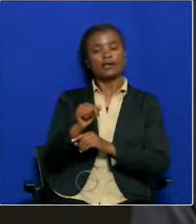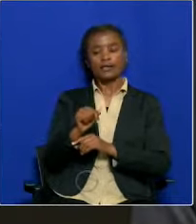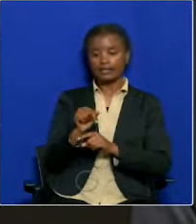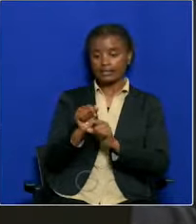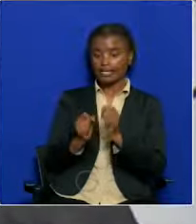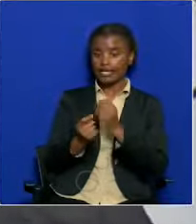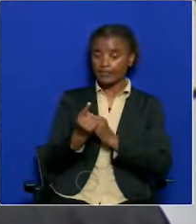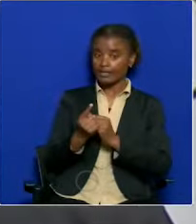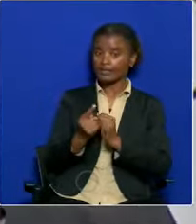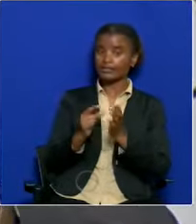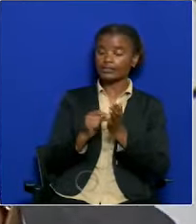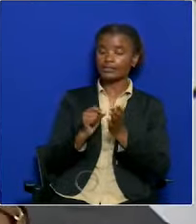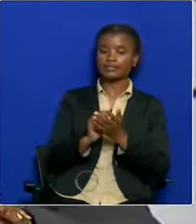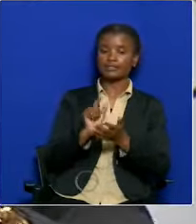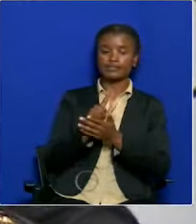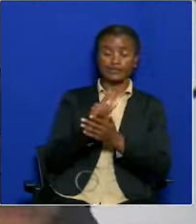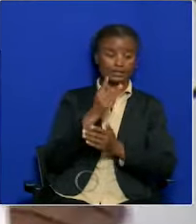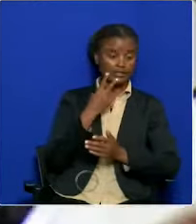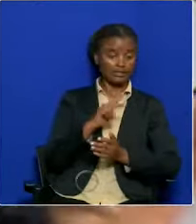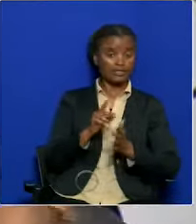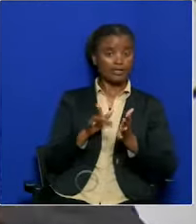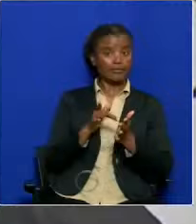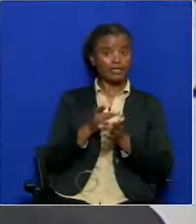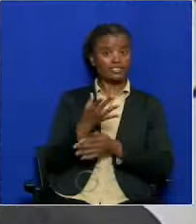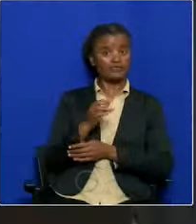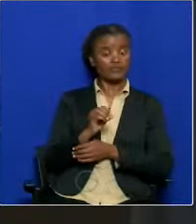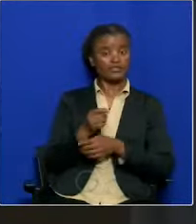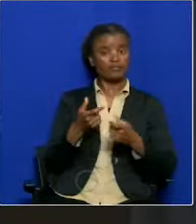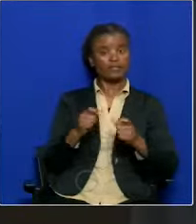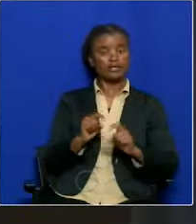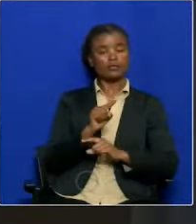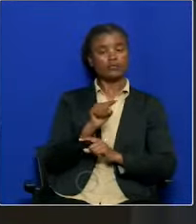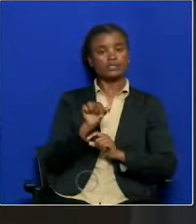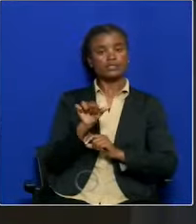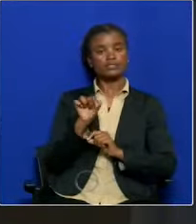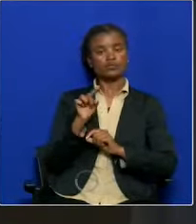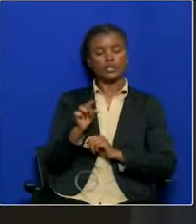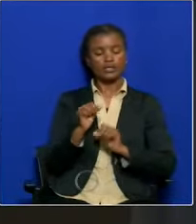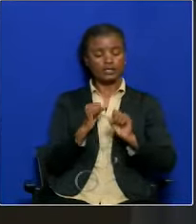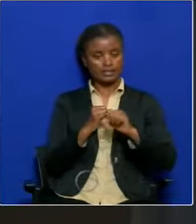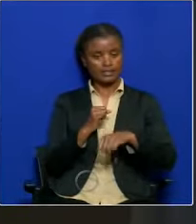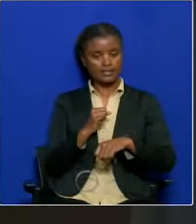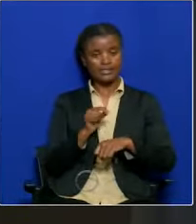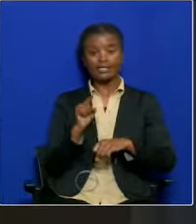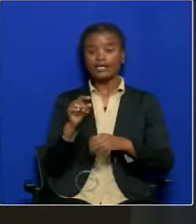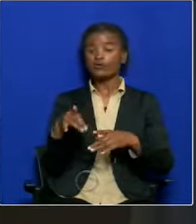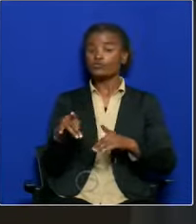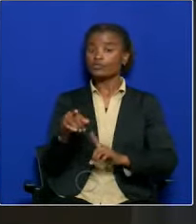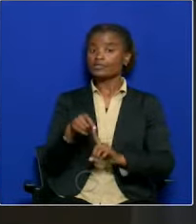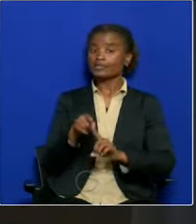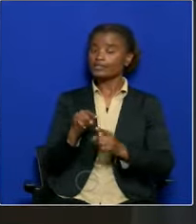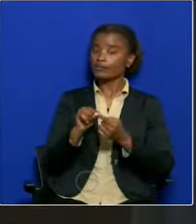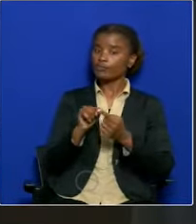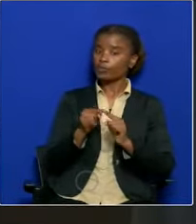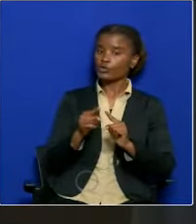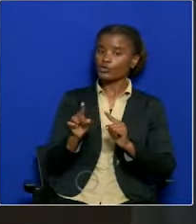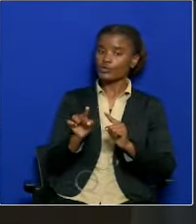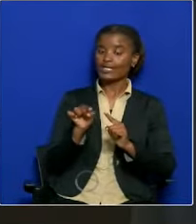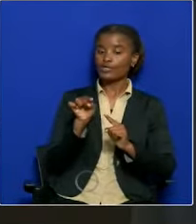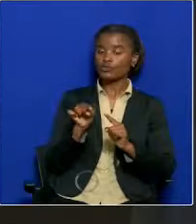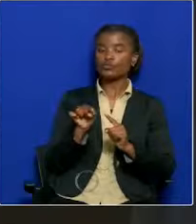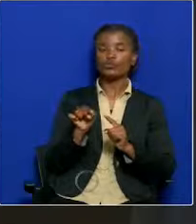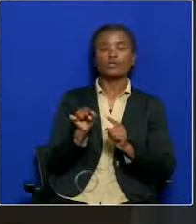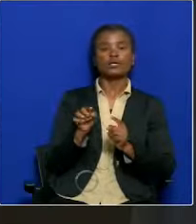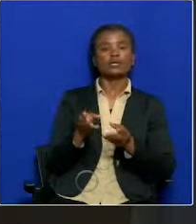on page 50, paragraph 161. yes. So Chair's point stands that when you took a loan, when